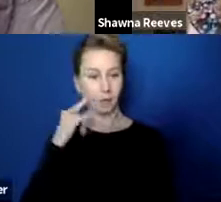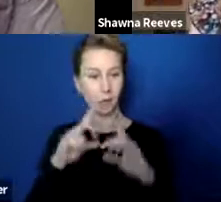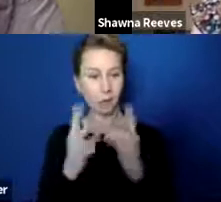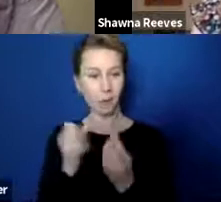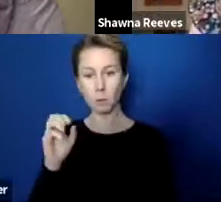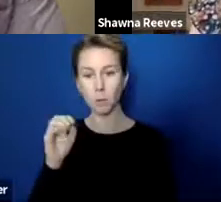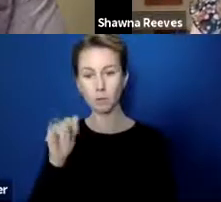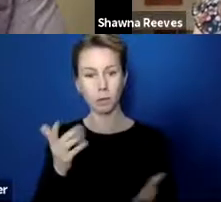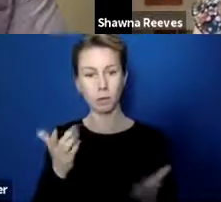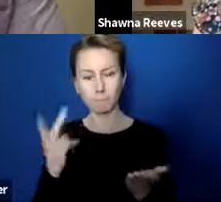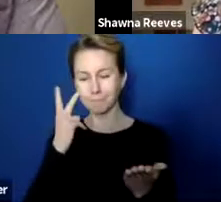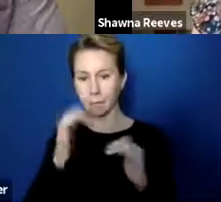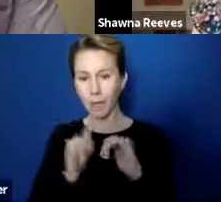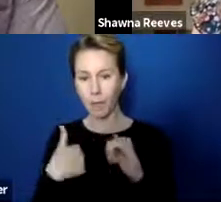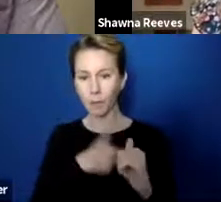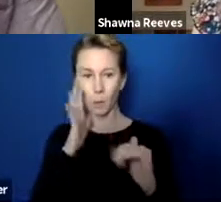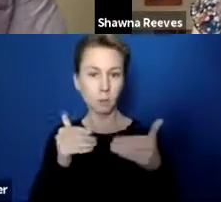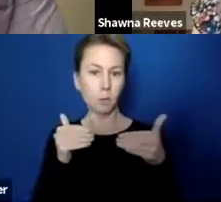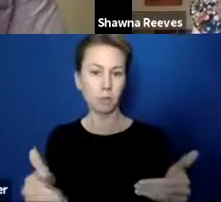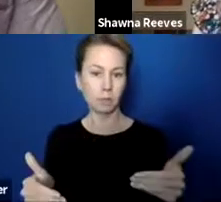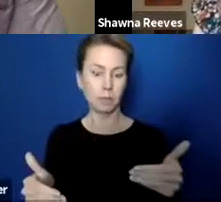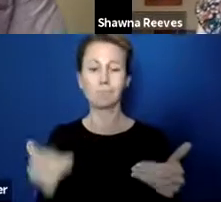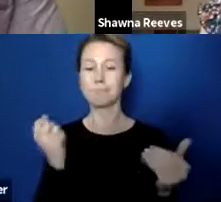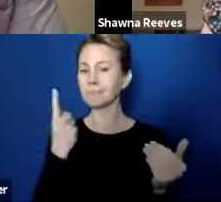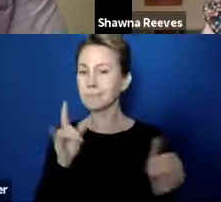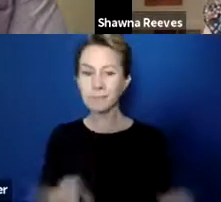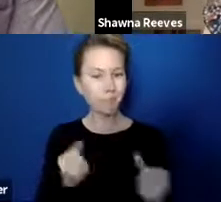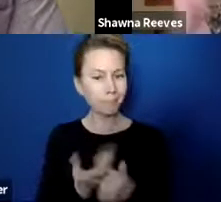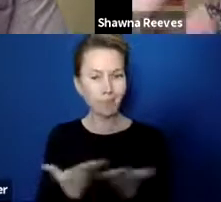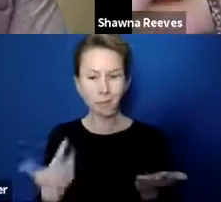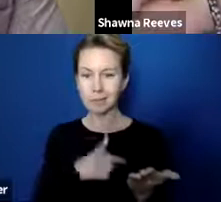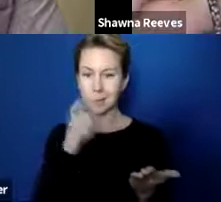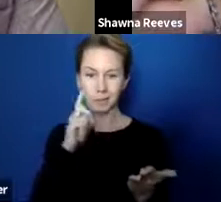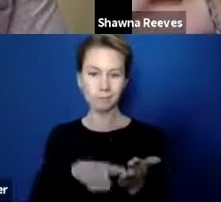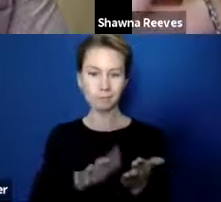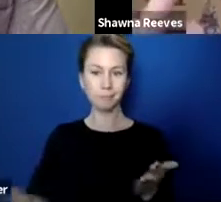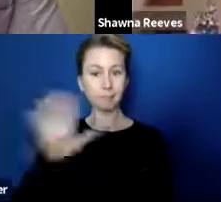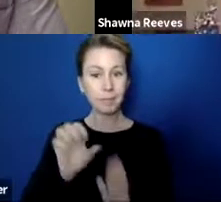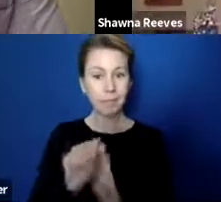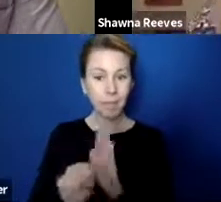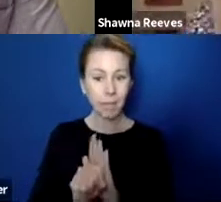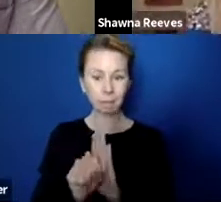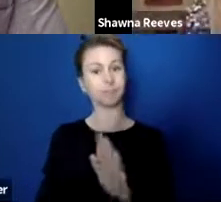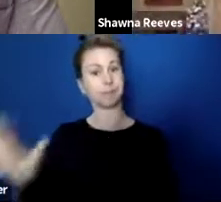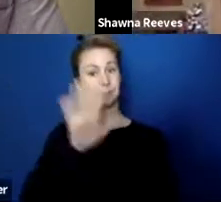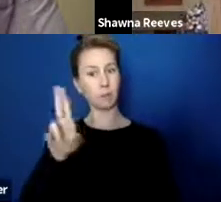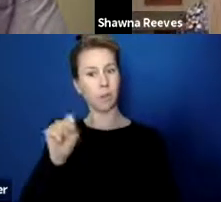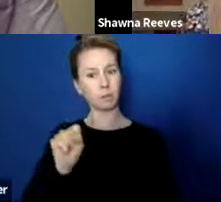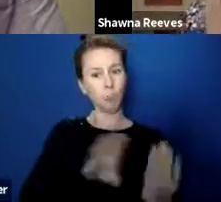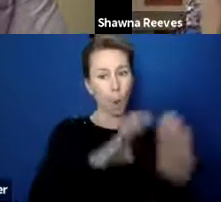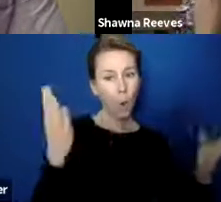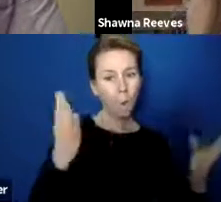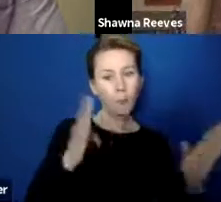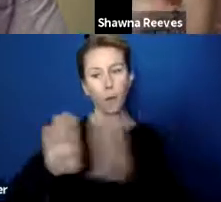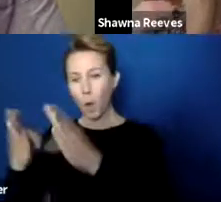as a state, and as we are certified through our Office of the State Long-Term Care Ombudsman, we're also waiting for guidance through